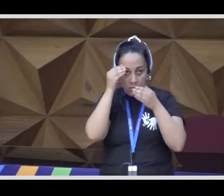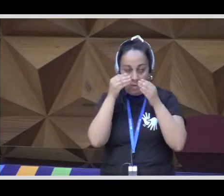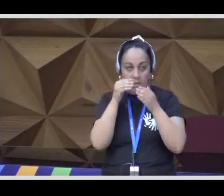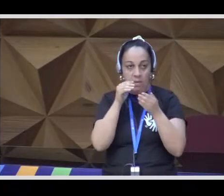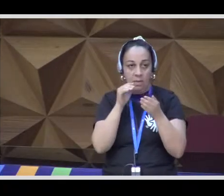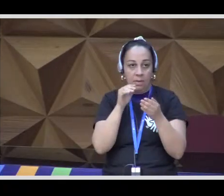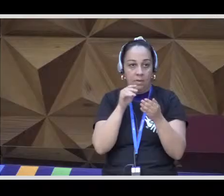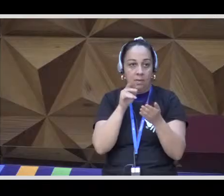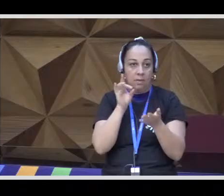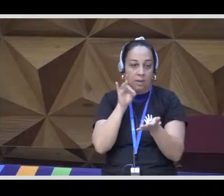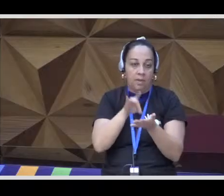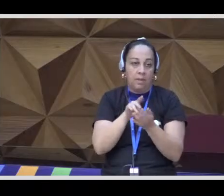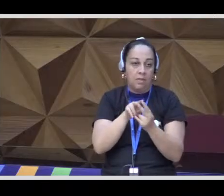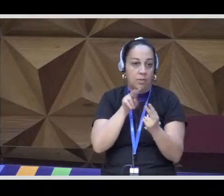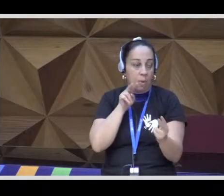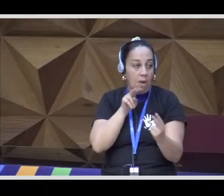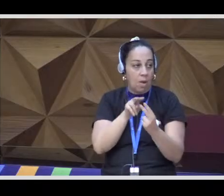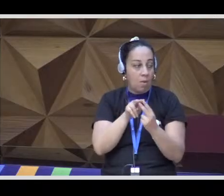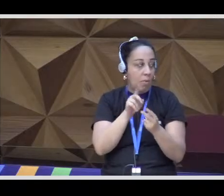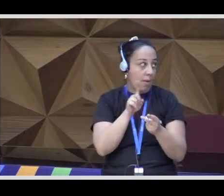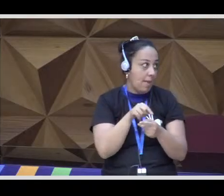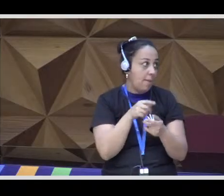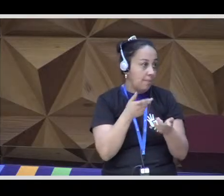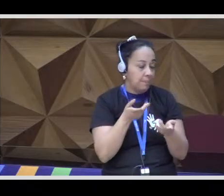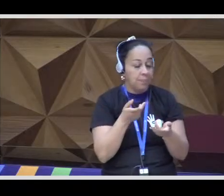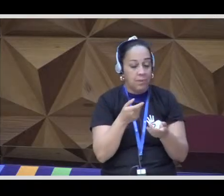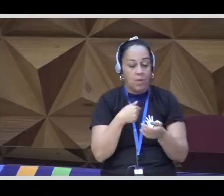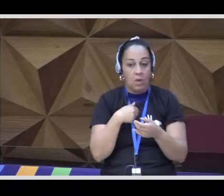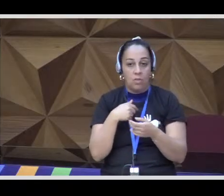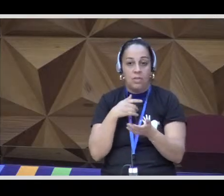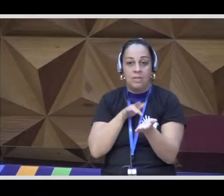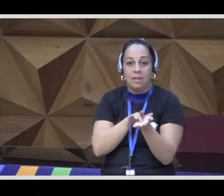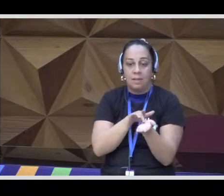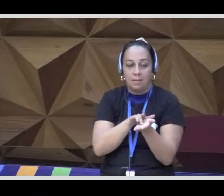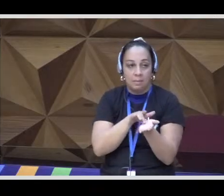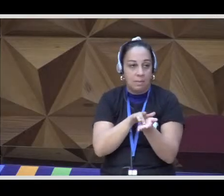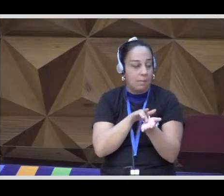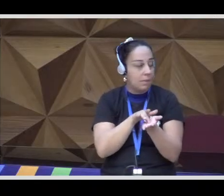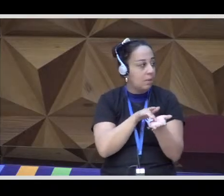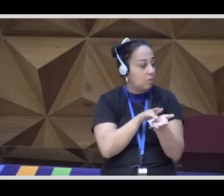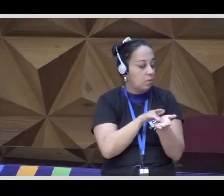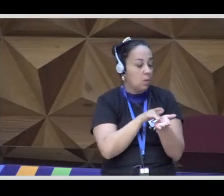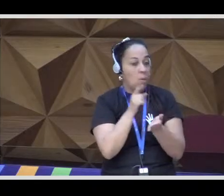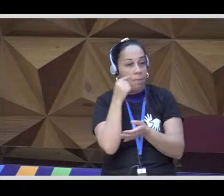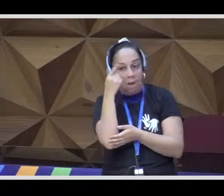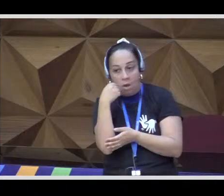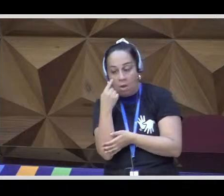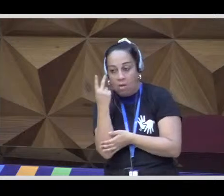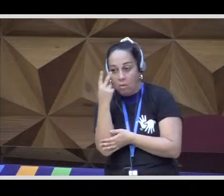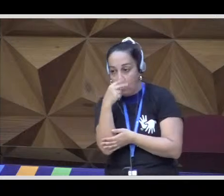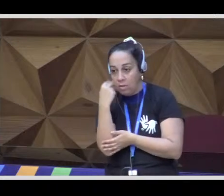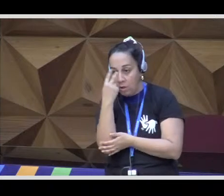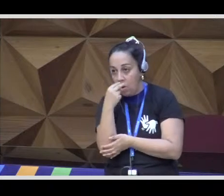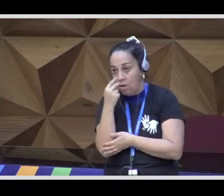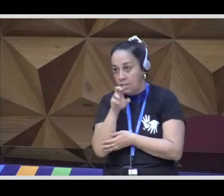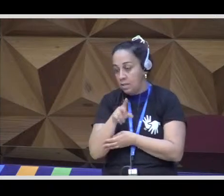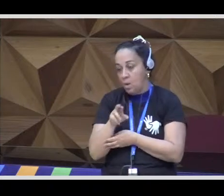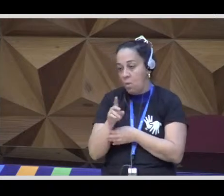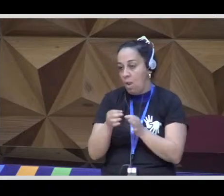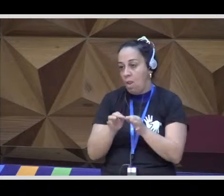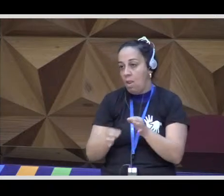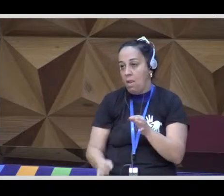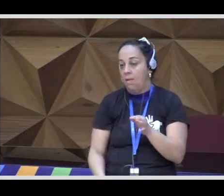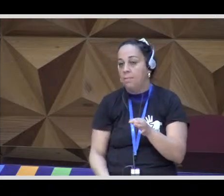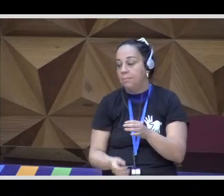experiments tend to be 1 hour or 2 hours in duration rather than really long ones.